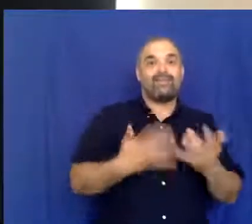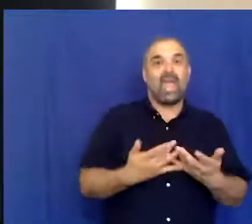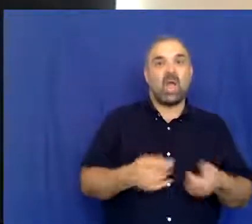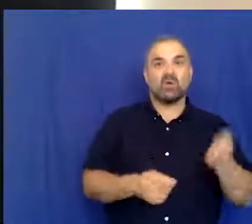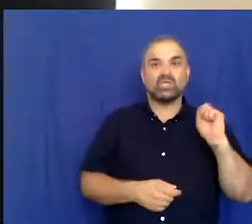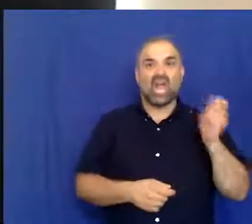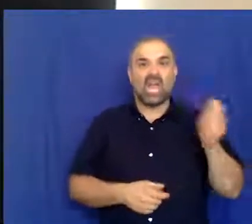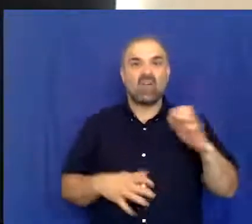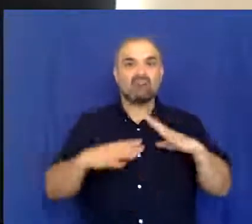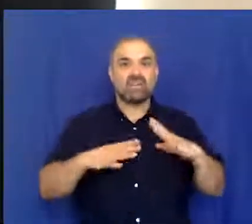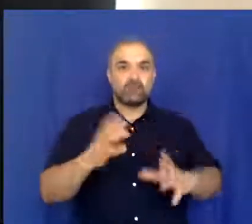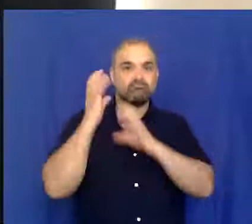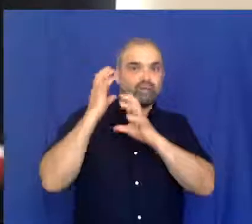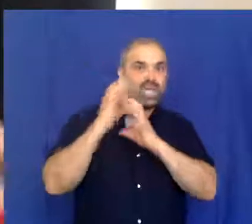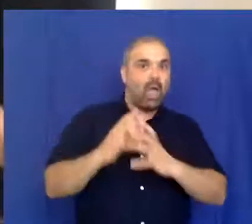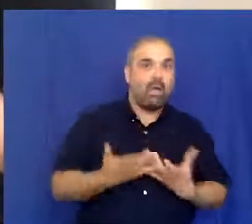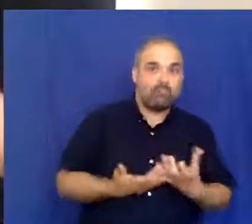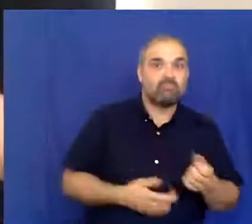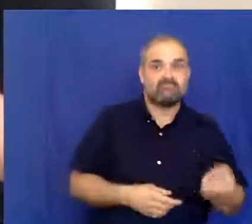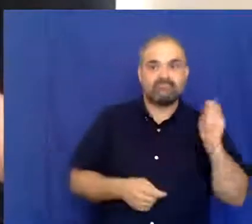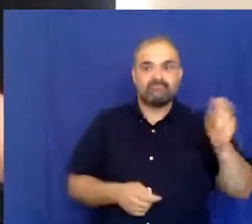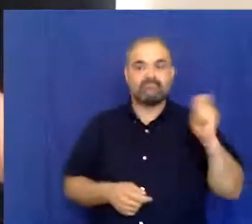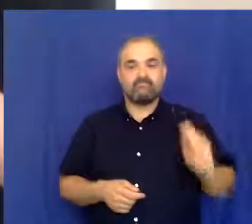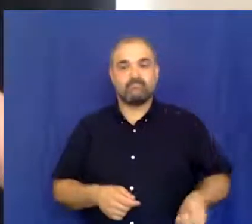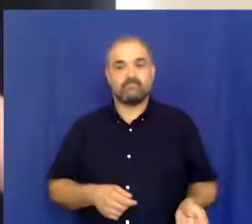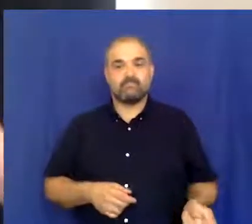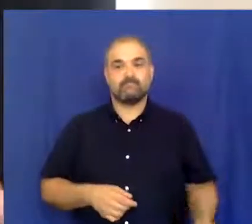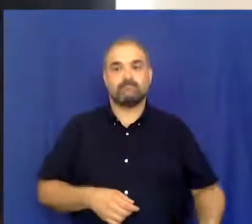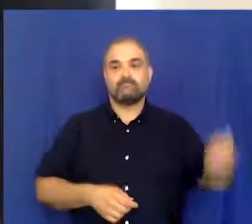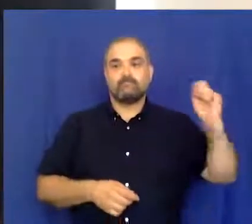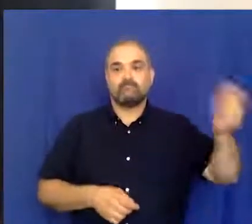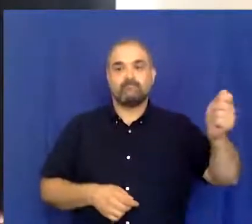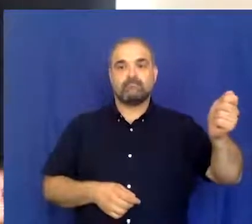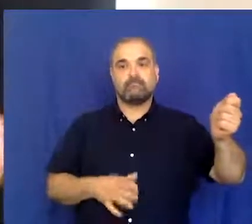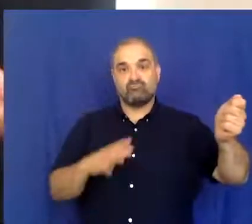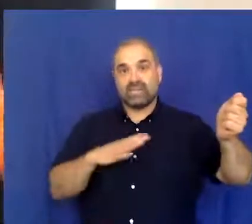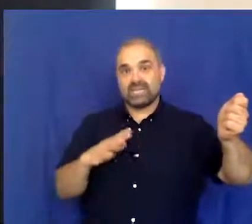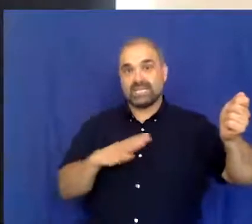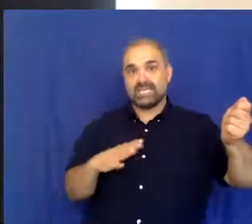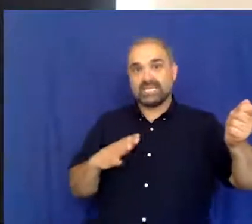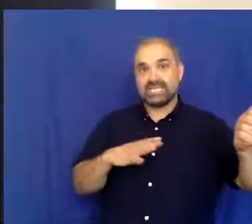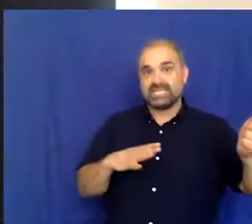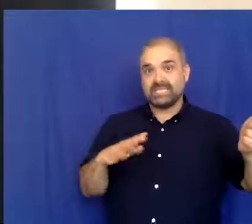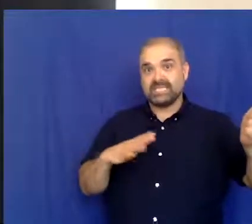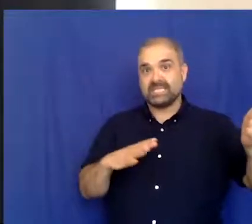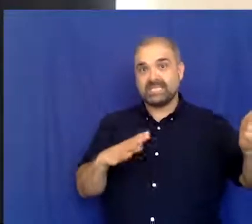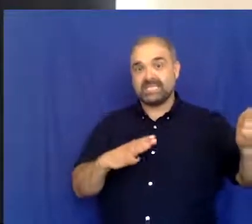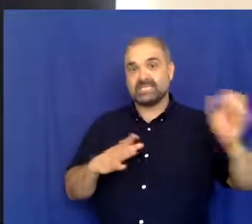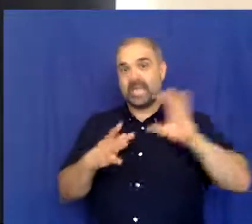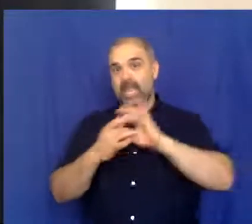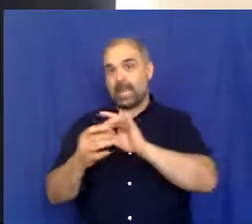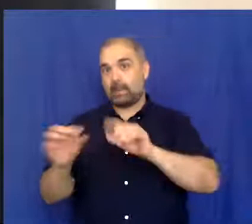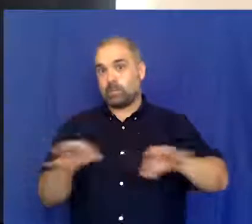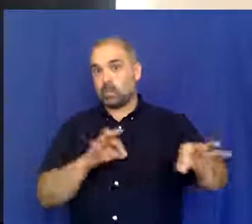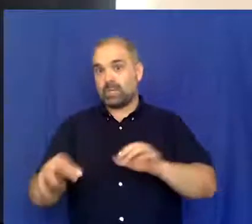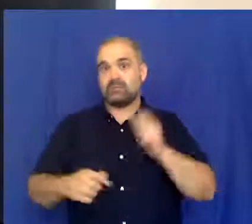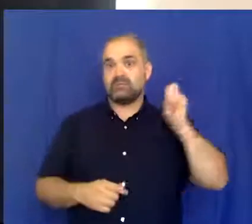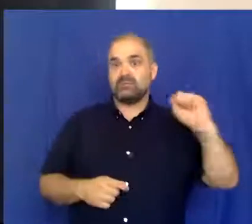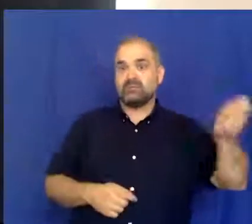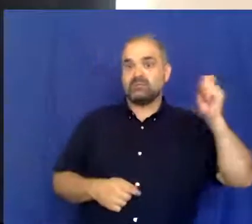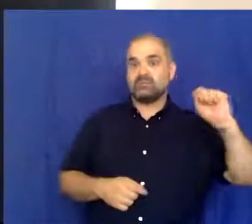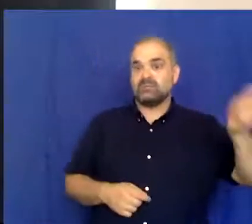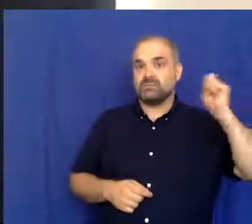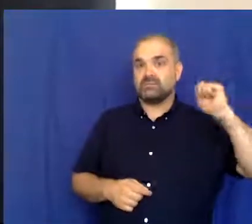And now get the shaker ready. Swap your drum for your shaker. And I'm going to get ready to shake in time with the music.